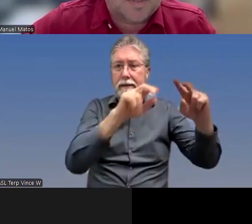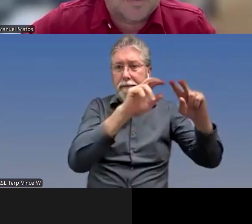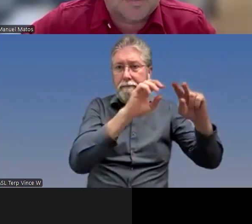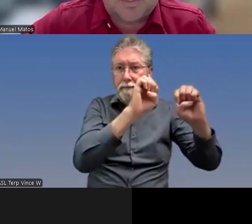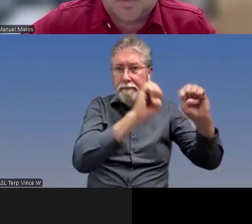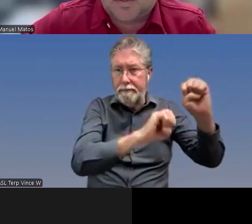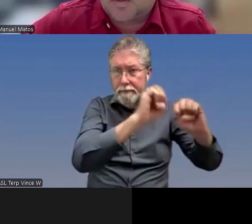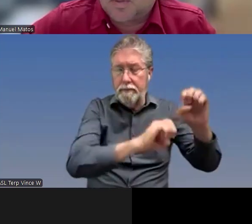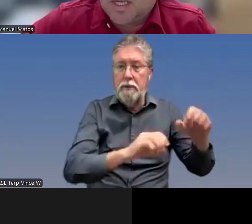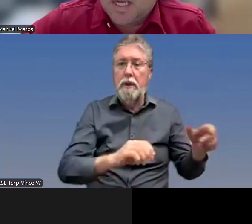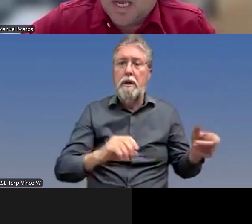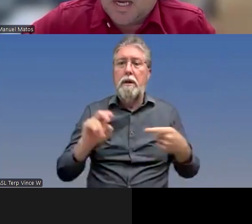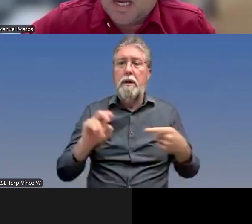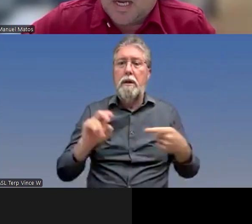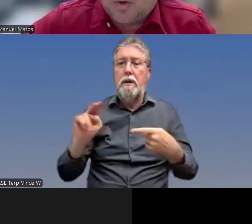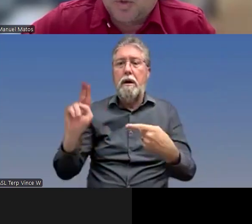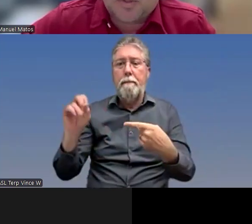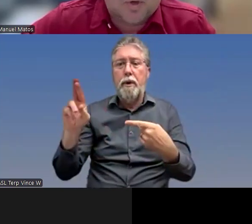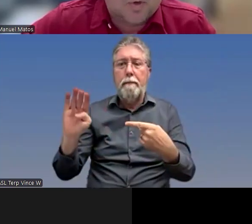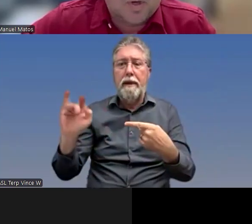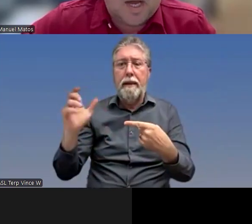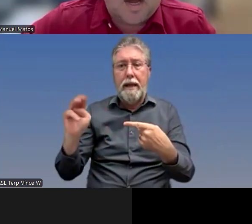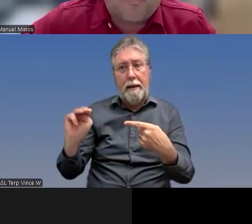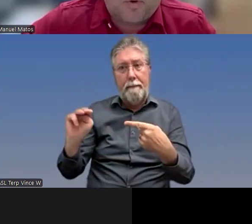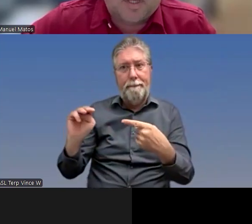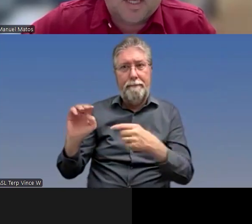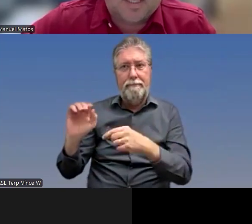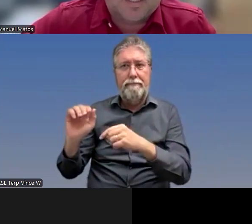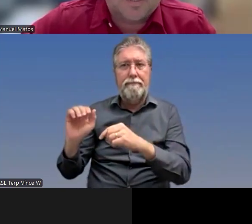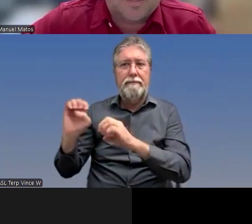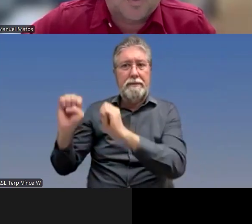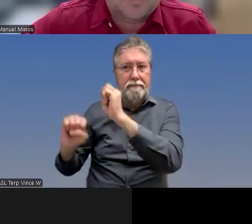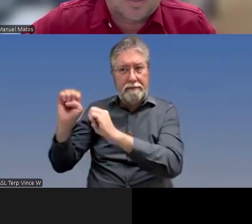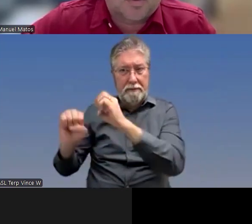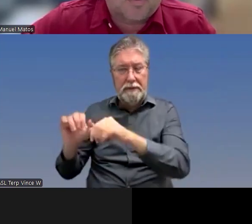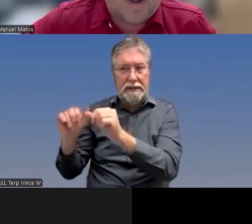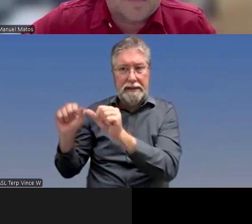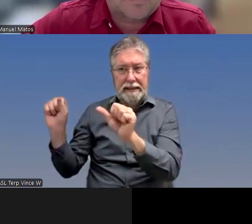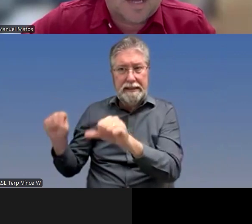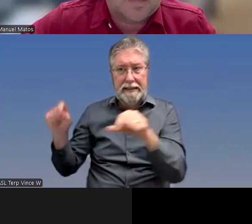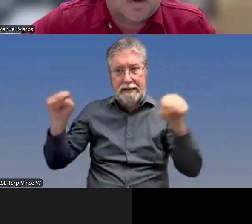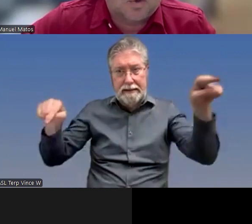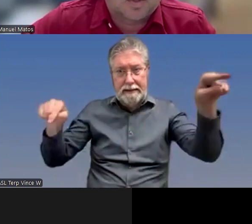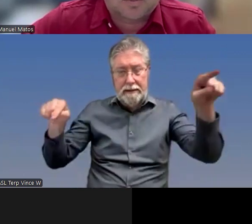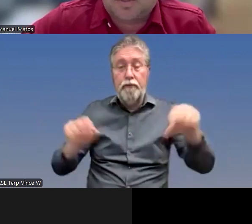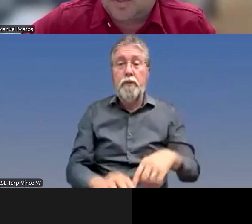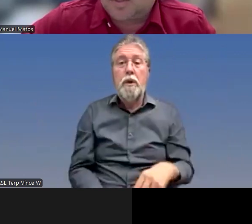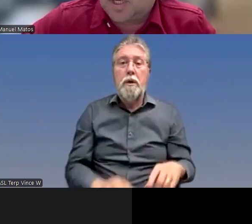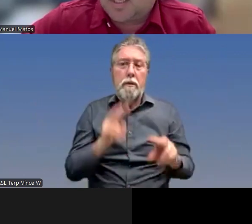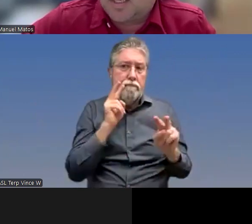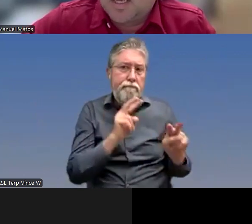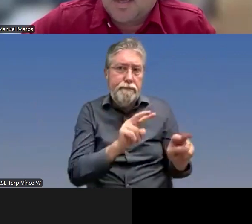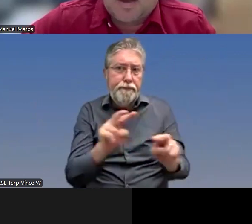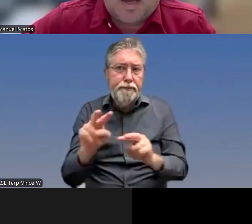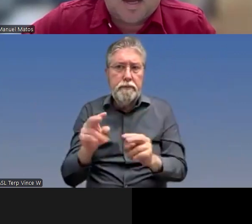Bethlehem Experiment Station. So, and also for the monitoring of landslides, I know Dr.